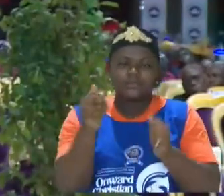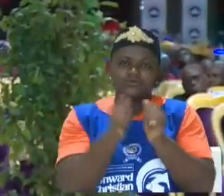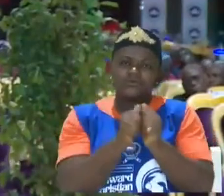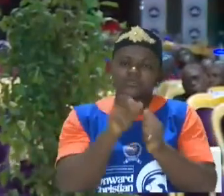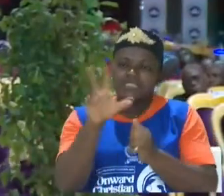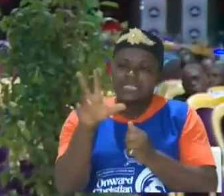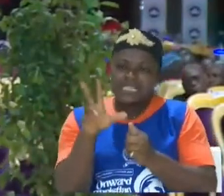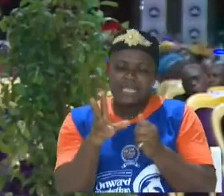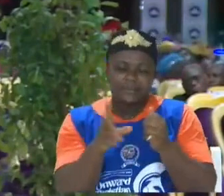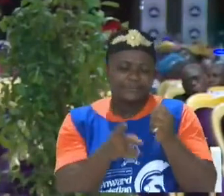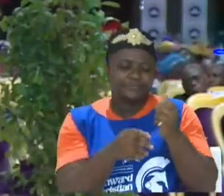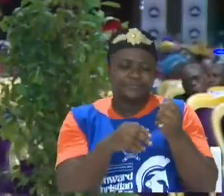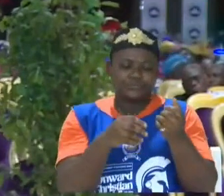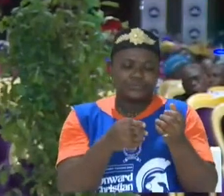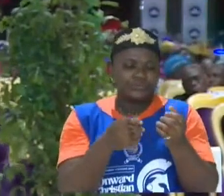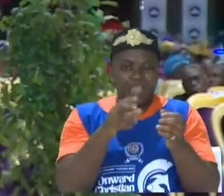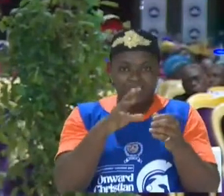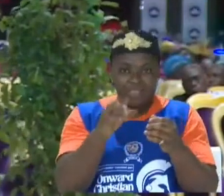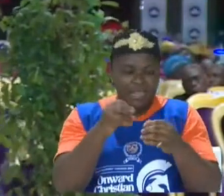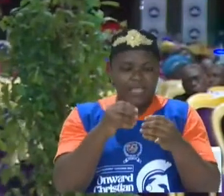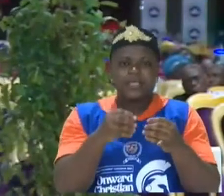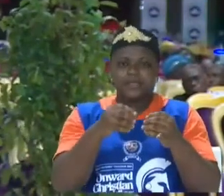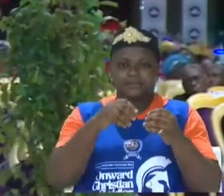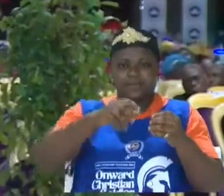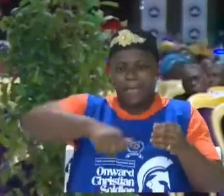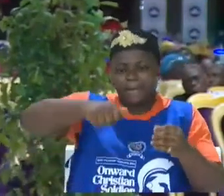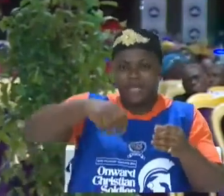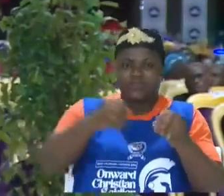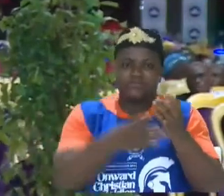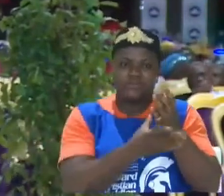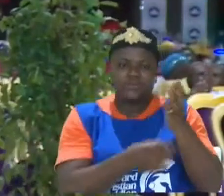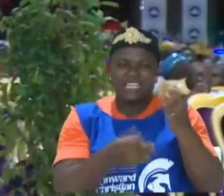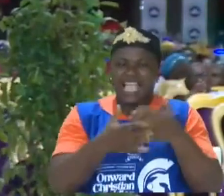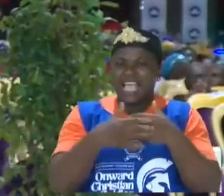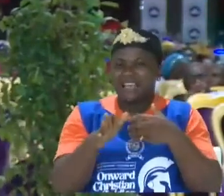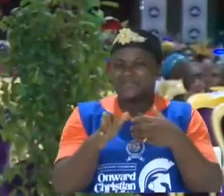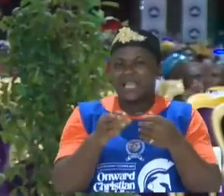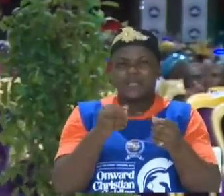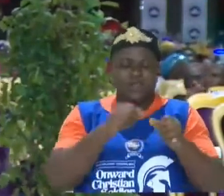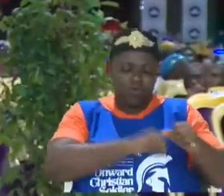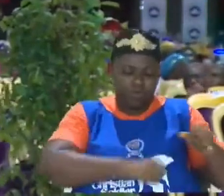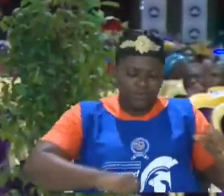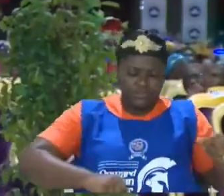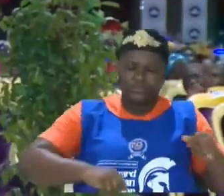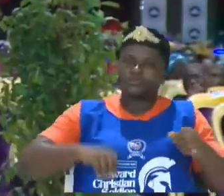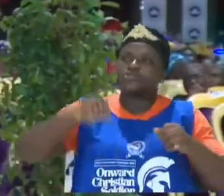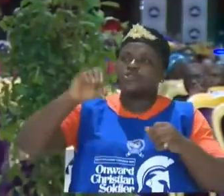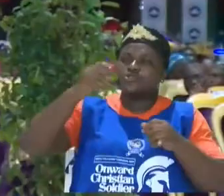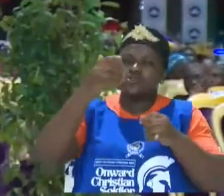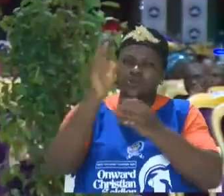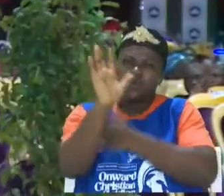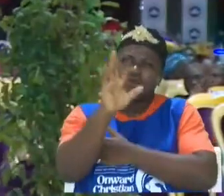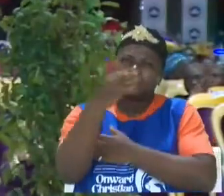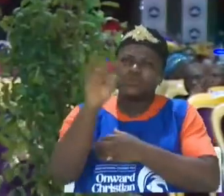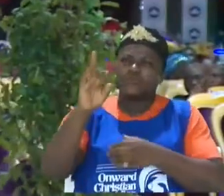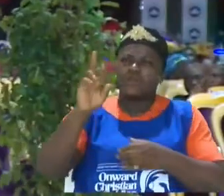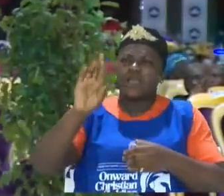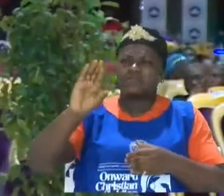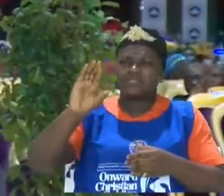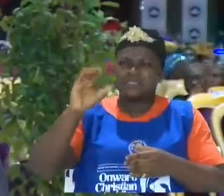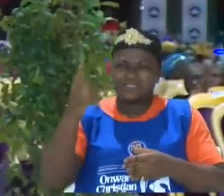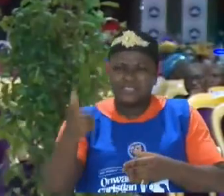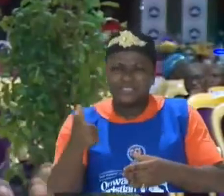three pints of blood. Okay? So after the operation, the God of Redeemed Christian Church of God,